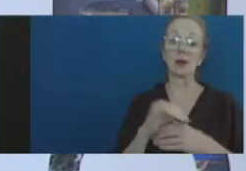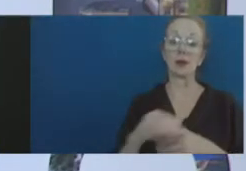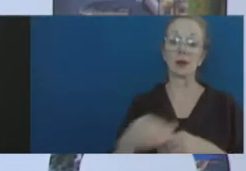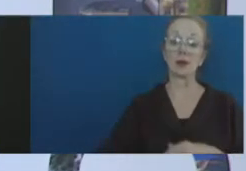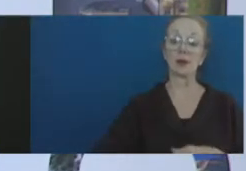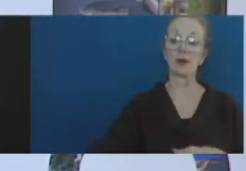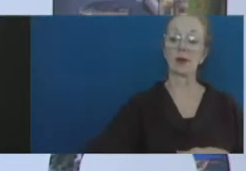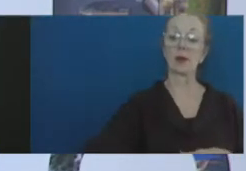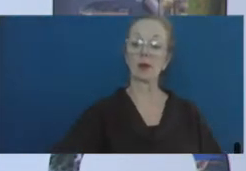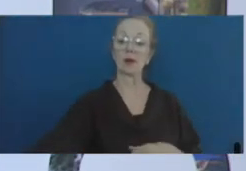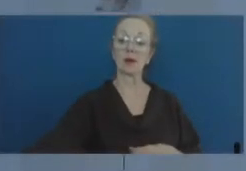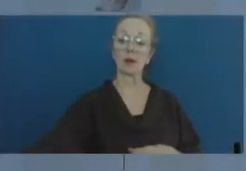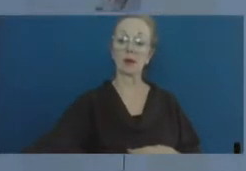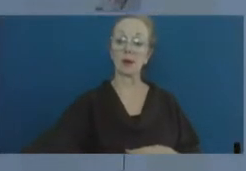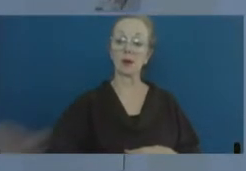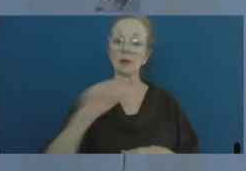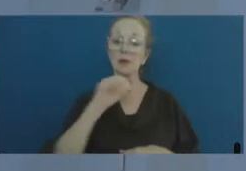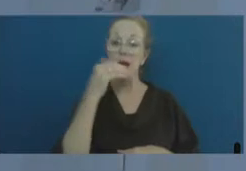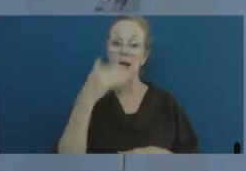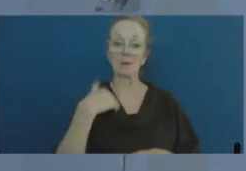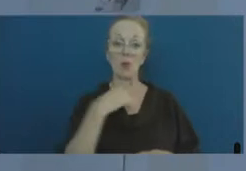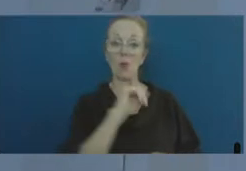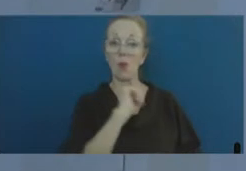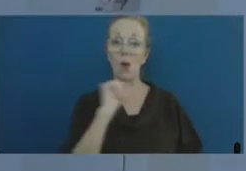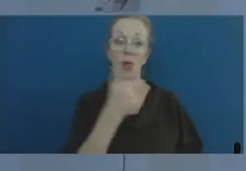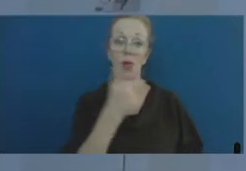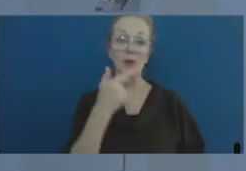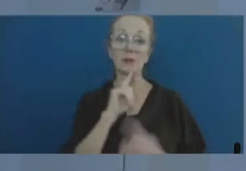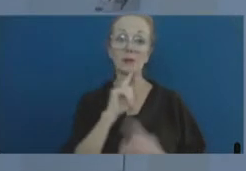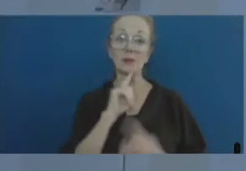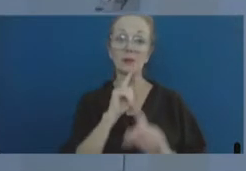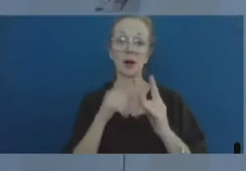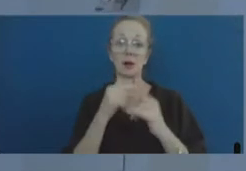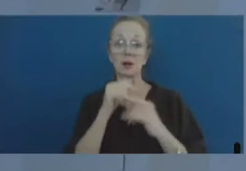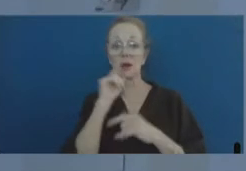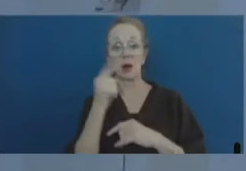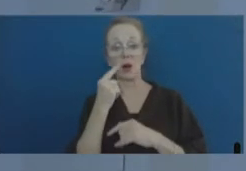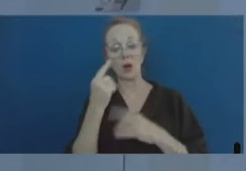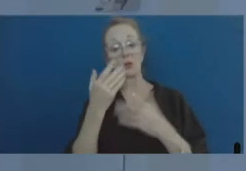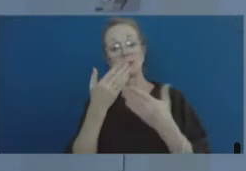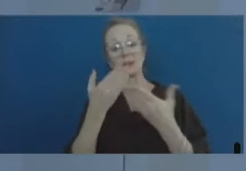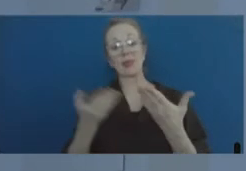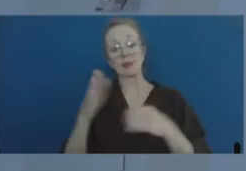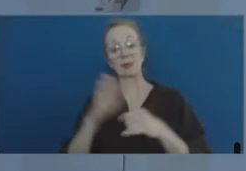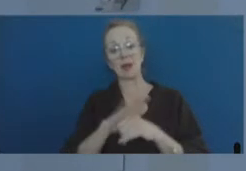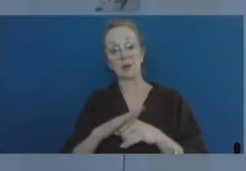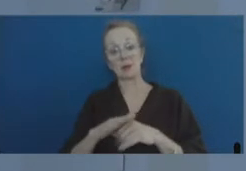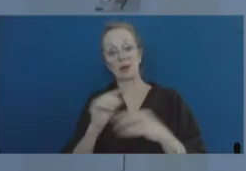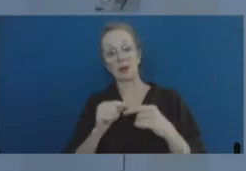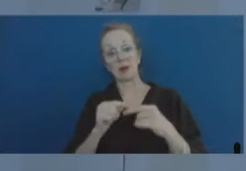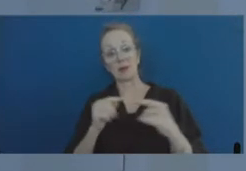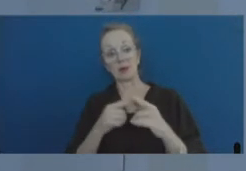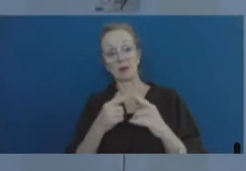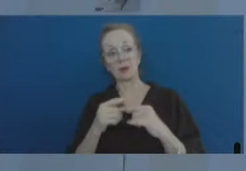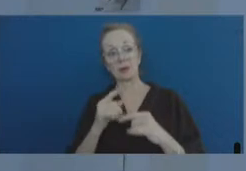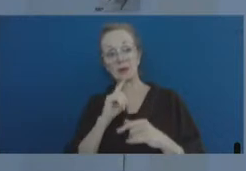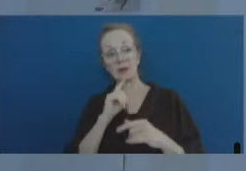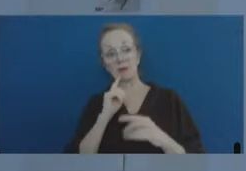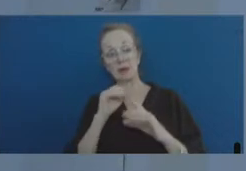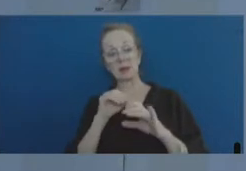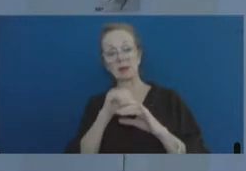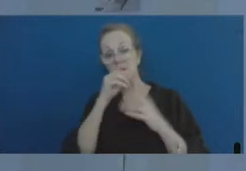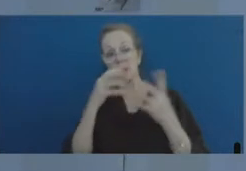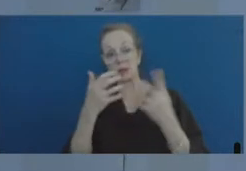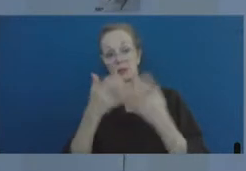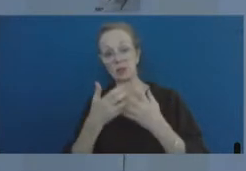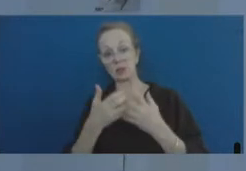like you said, you don't have all the answers, but let's think about not only what's in neighborhoods and avoiding infill development that doesn't match, but also